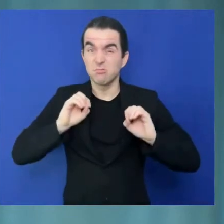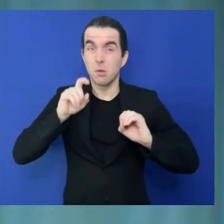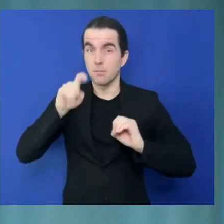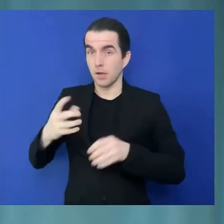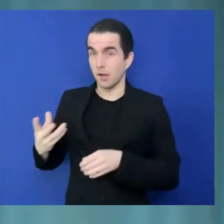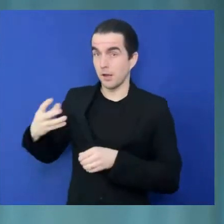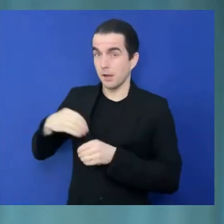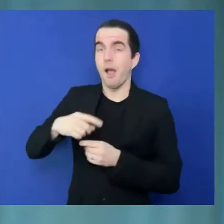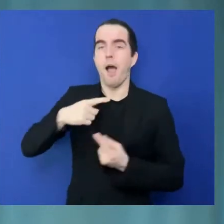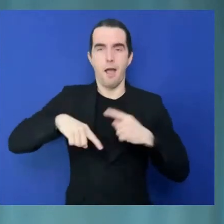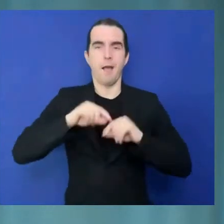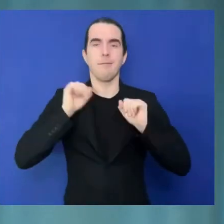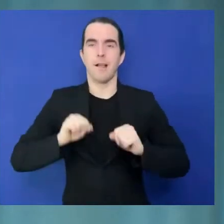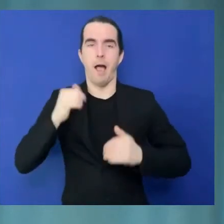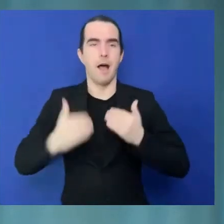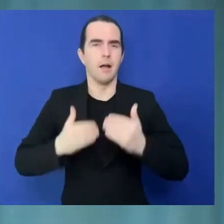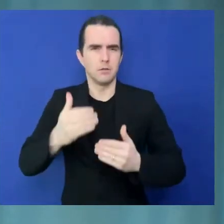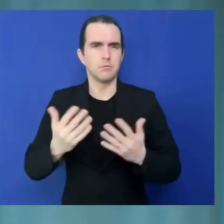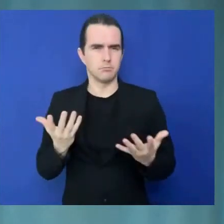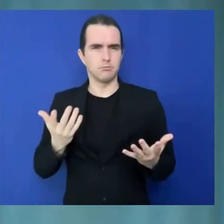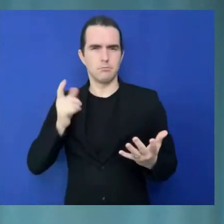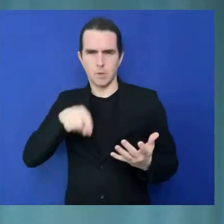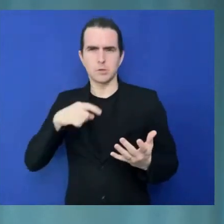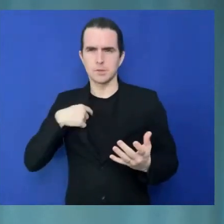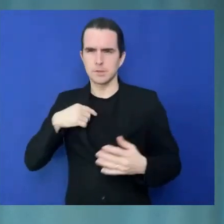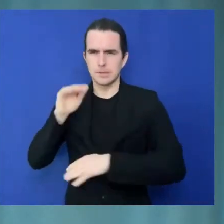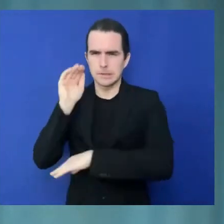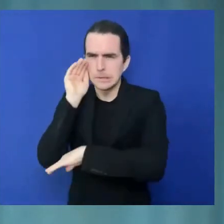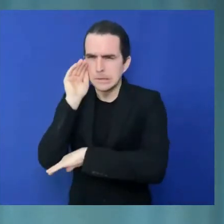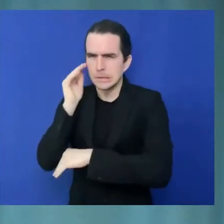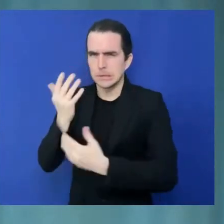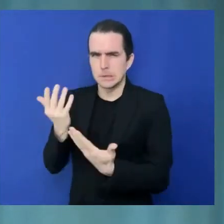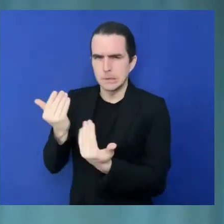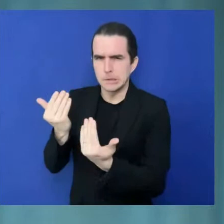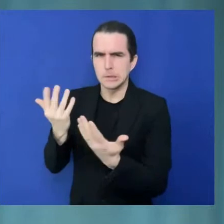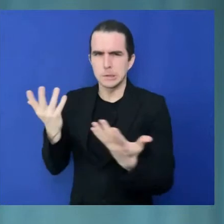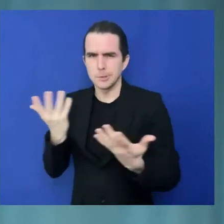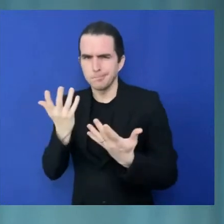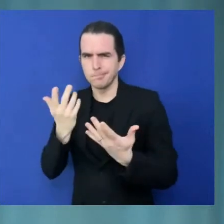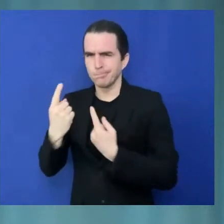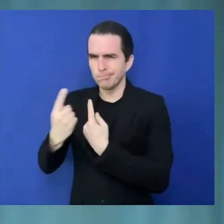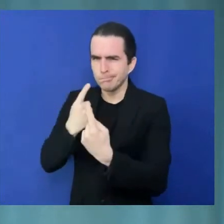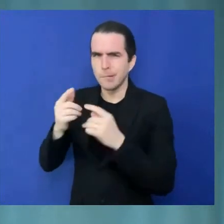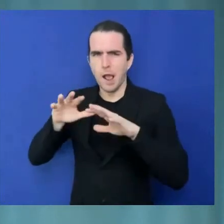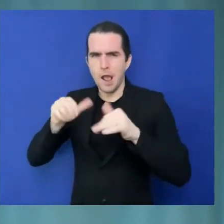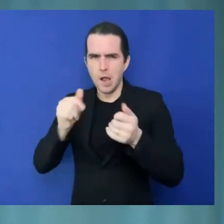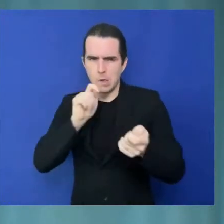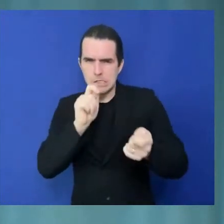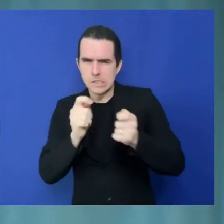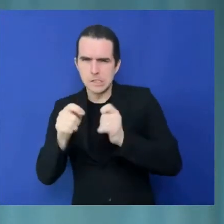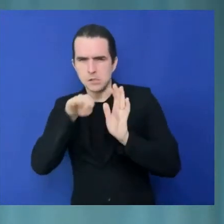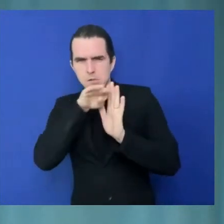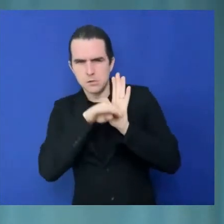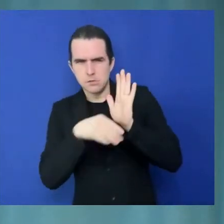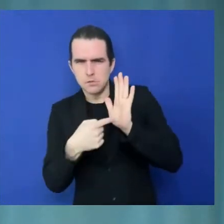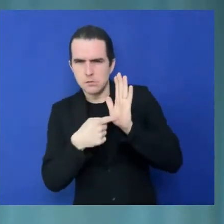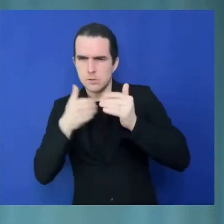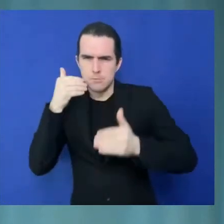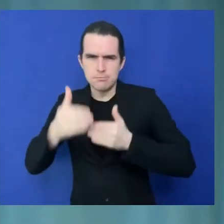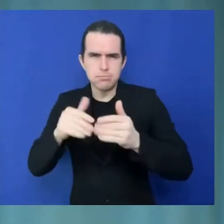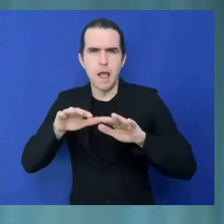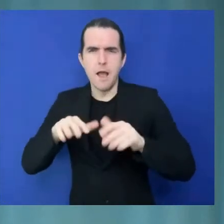makers in reshaping attitudes and pursuing innovation. I look forward to seeing the bold new ideas that